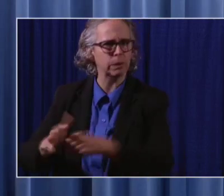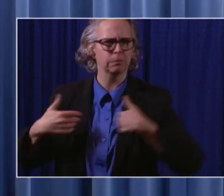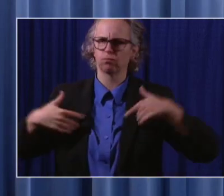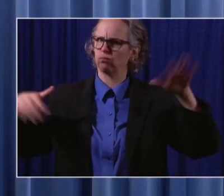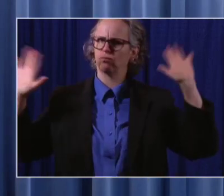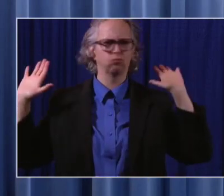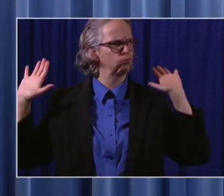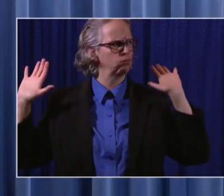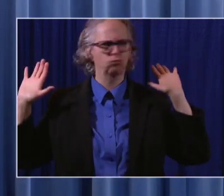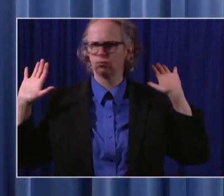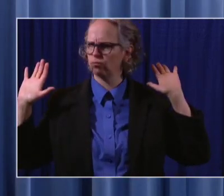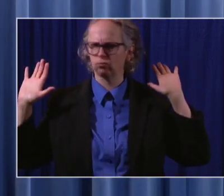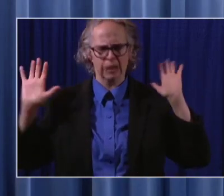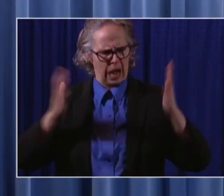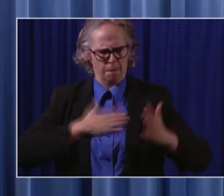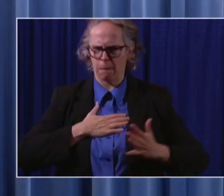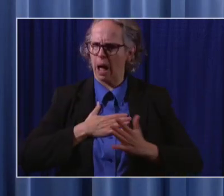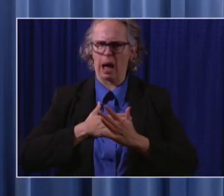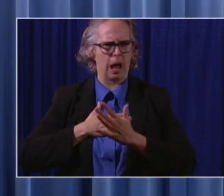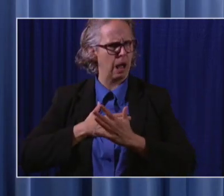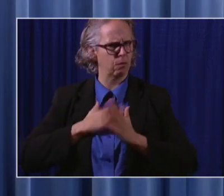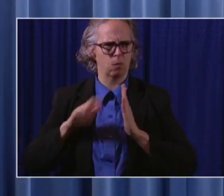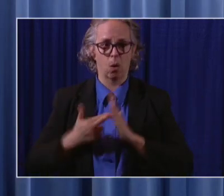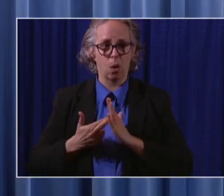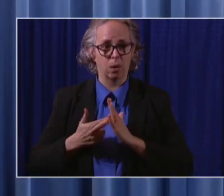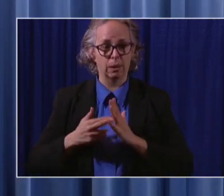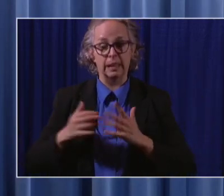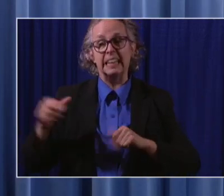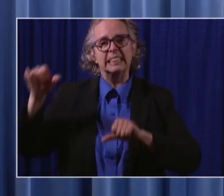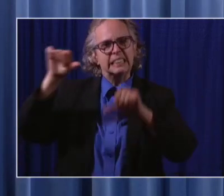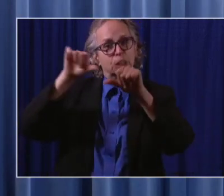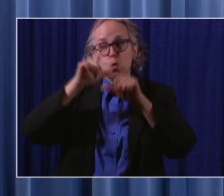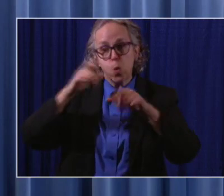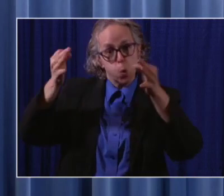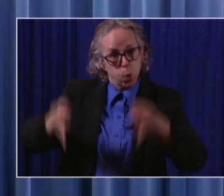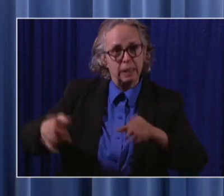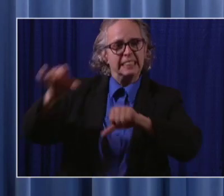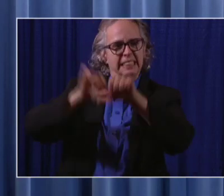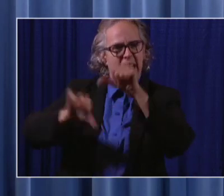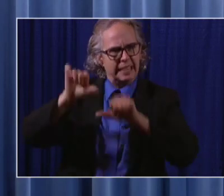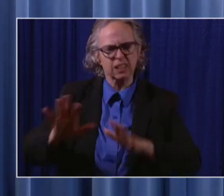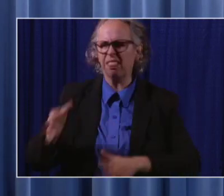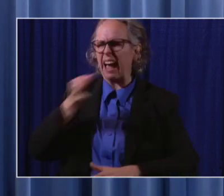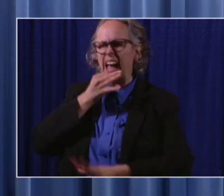science. We should leave this up to the experts.